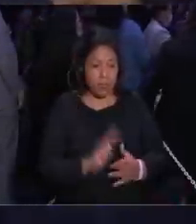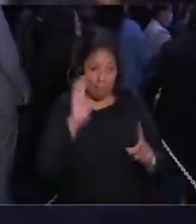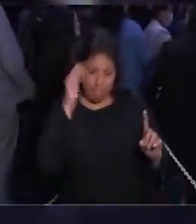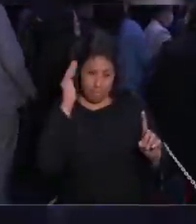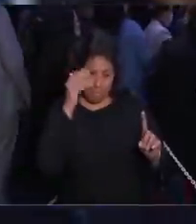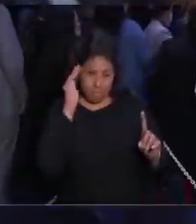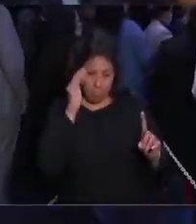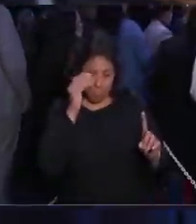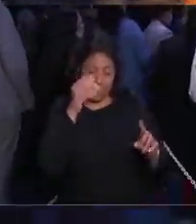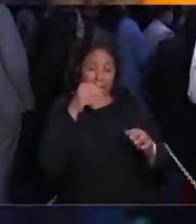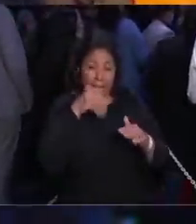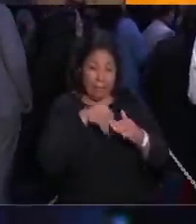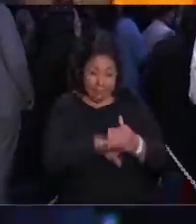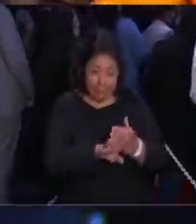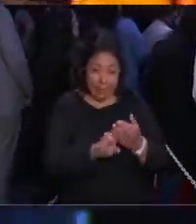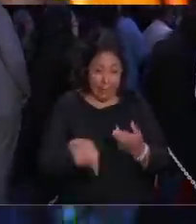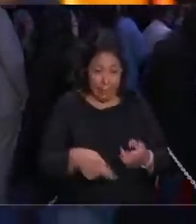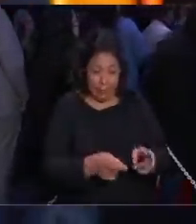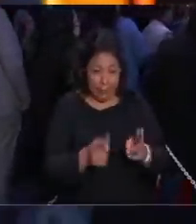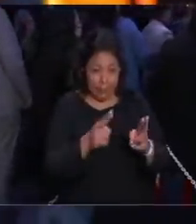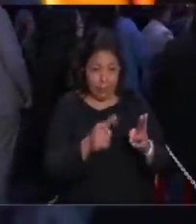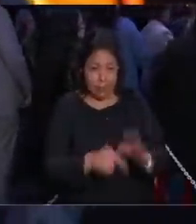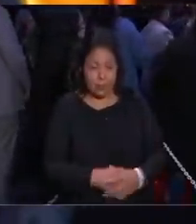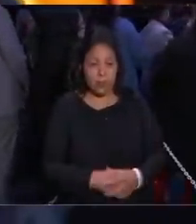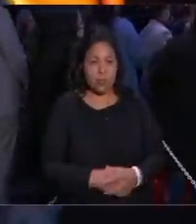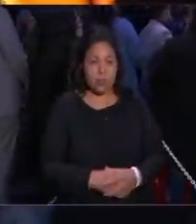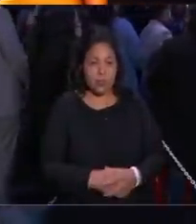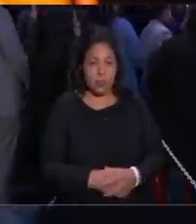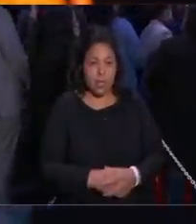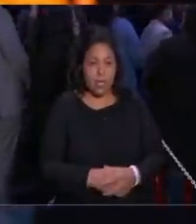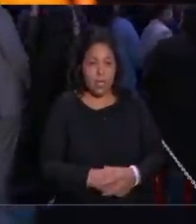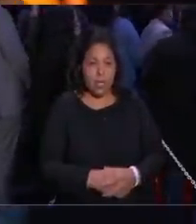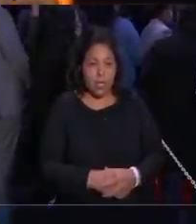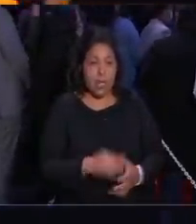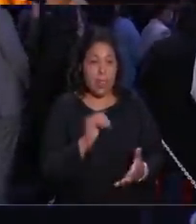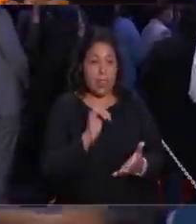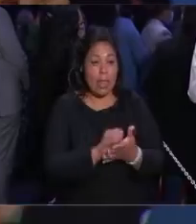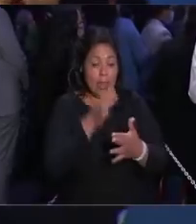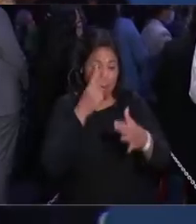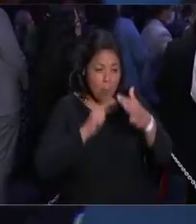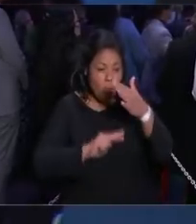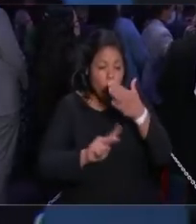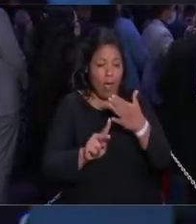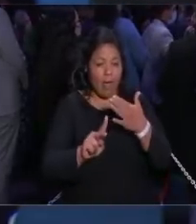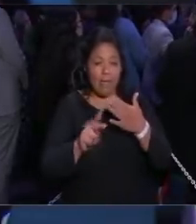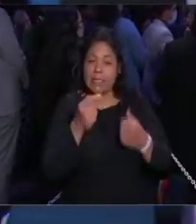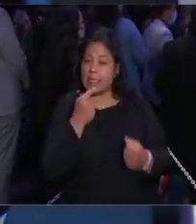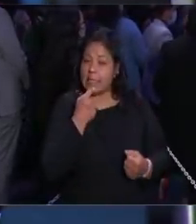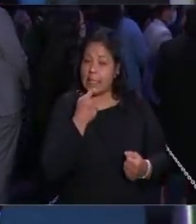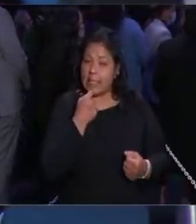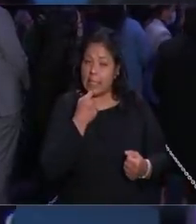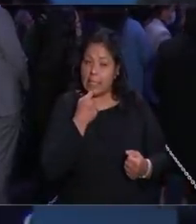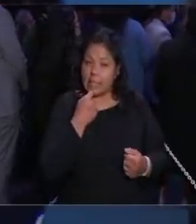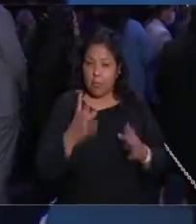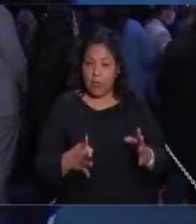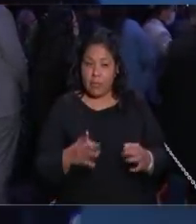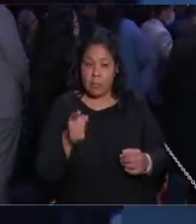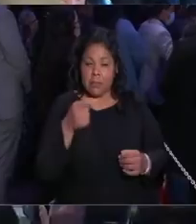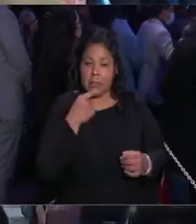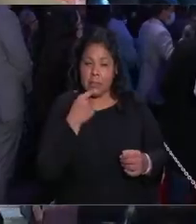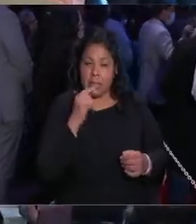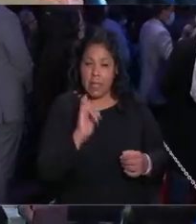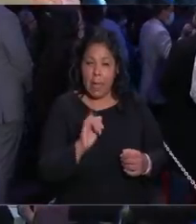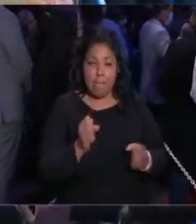inside of the river. Es dentro del río. That the prophet said. Que el profeta dijo. That there are